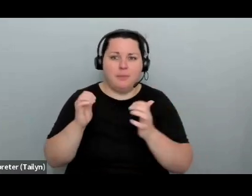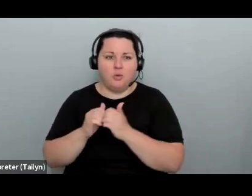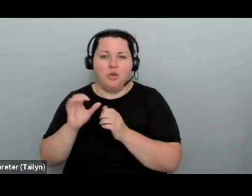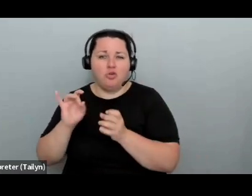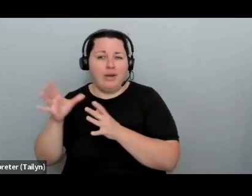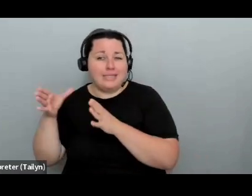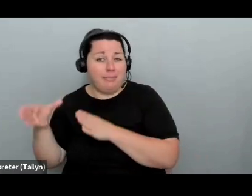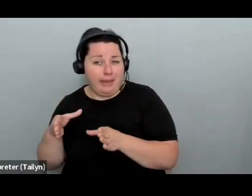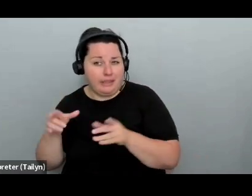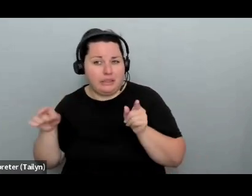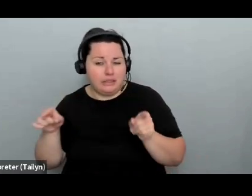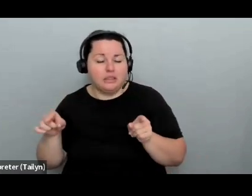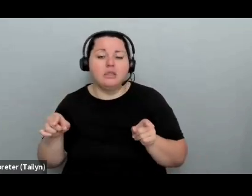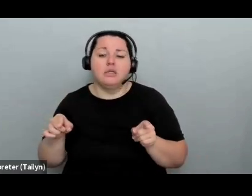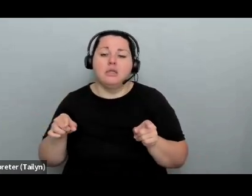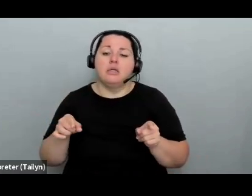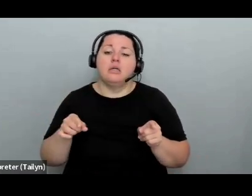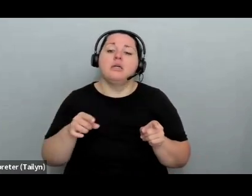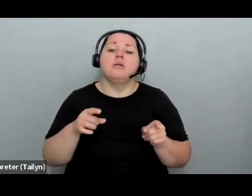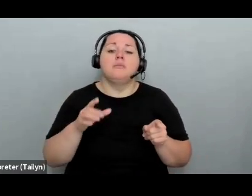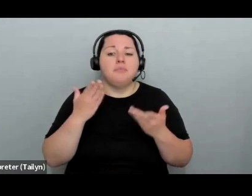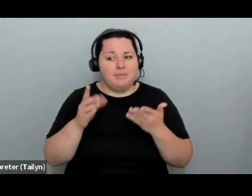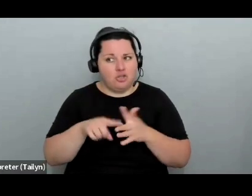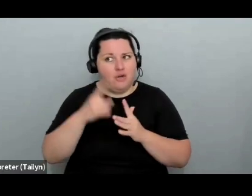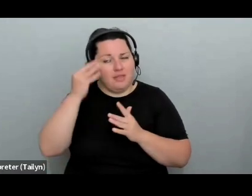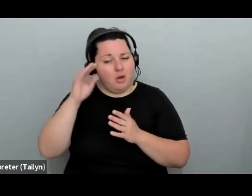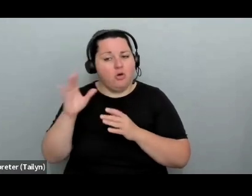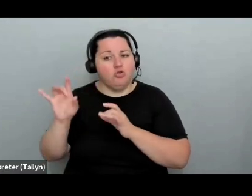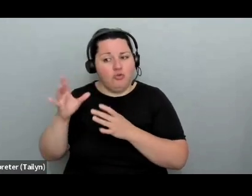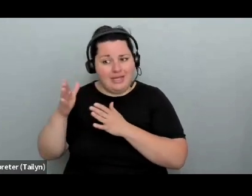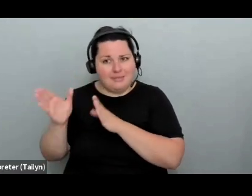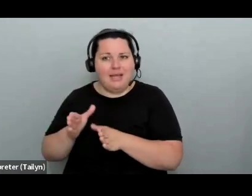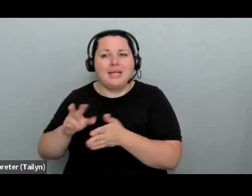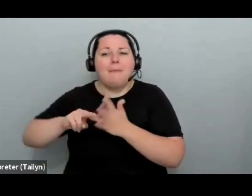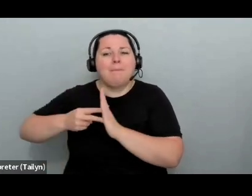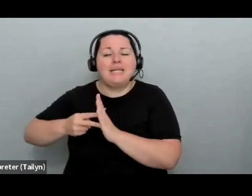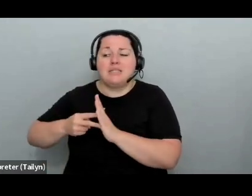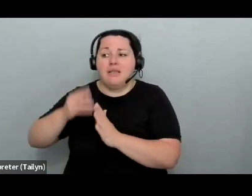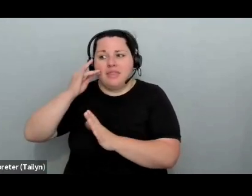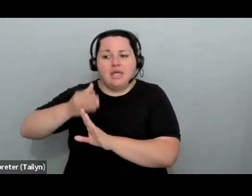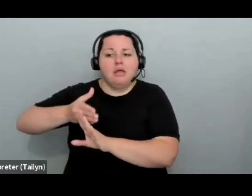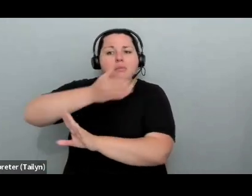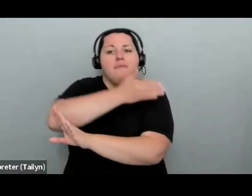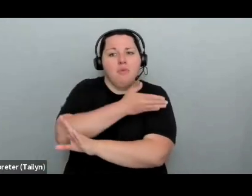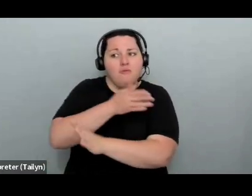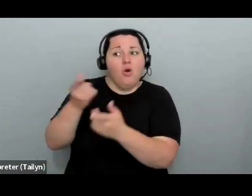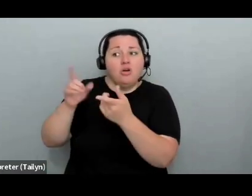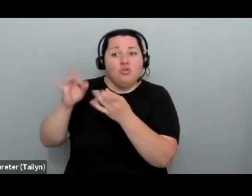planning, moving into crisis planning, which is really thinking ahead of the